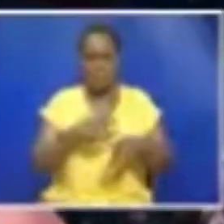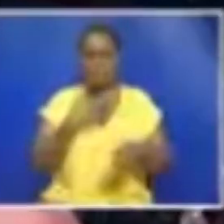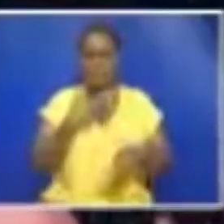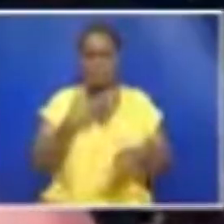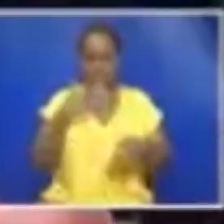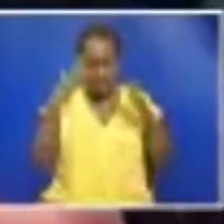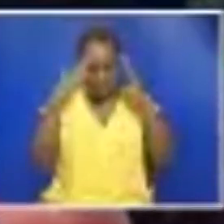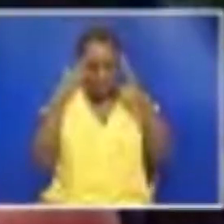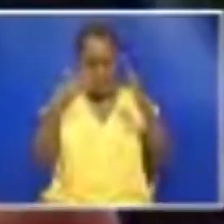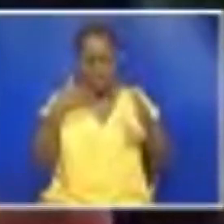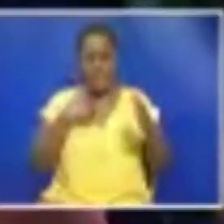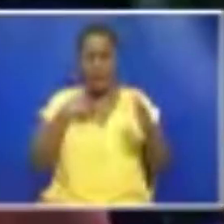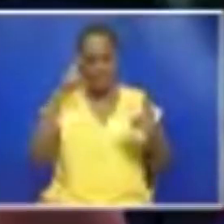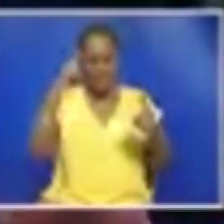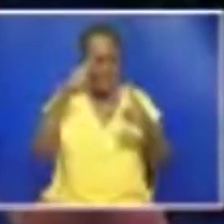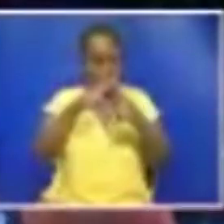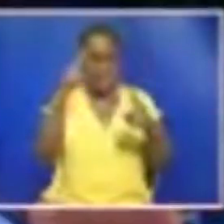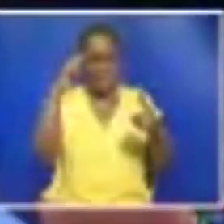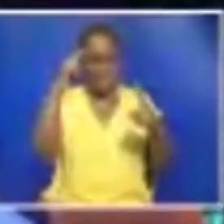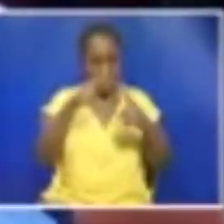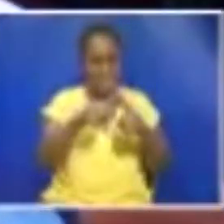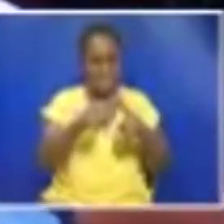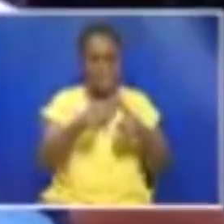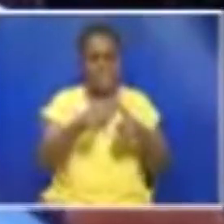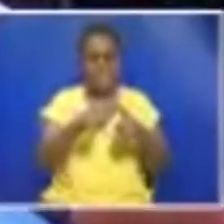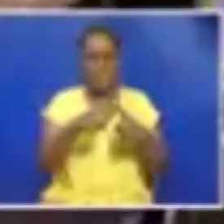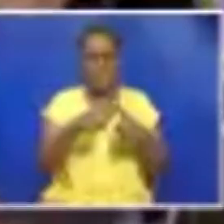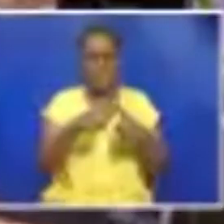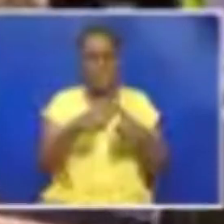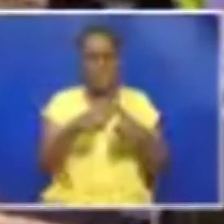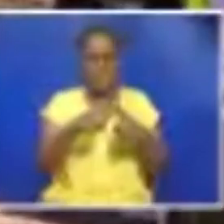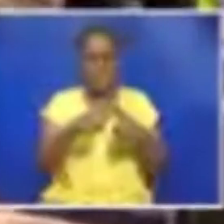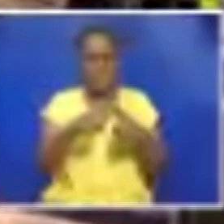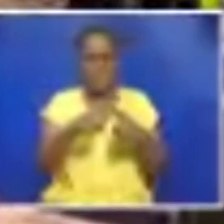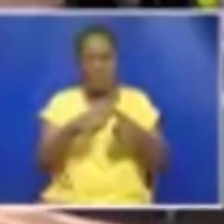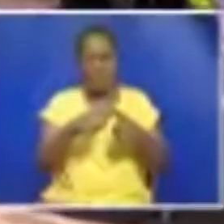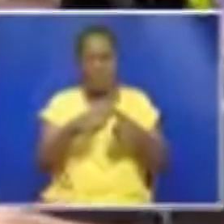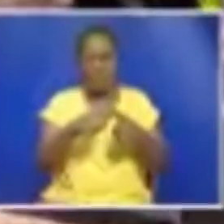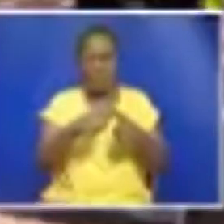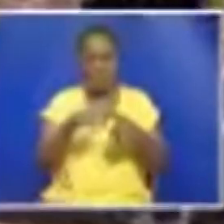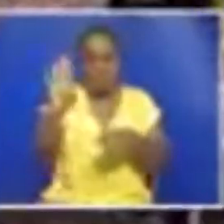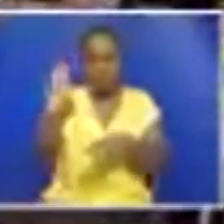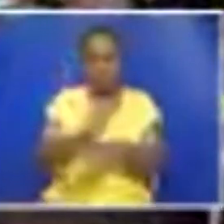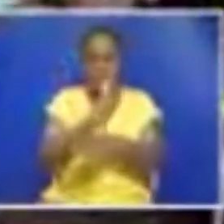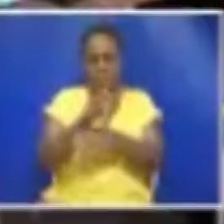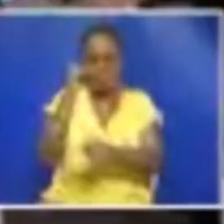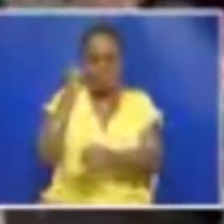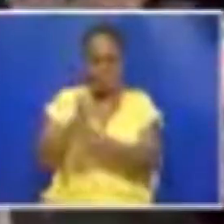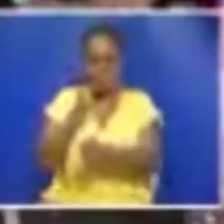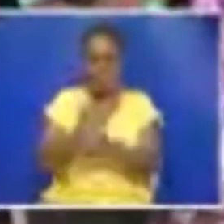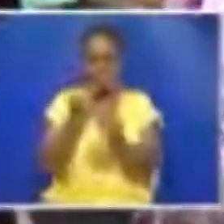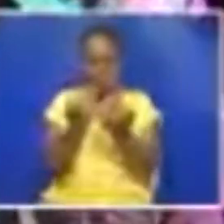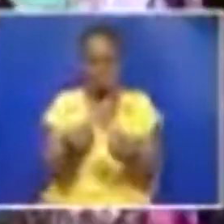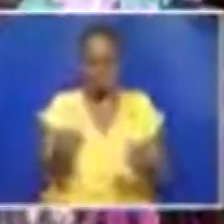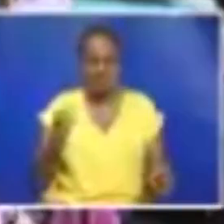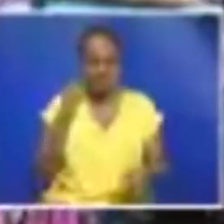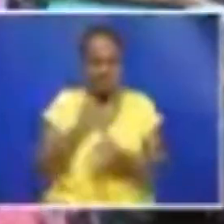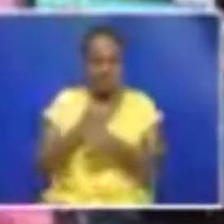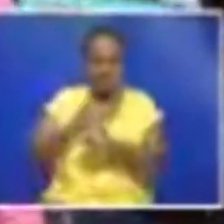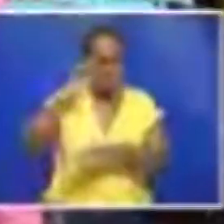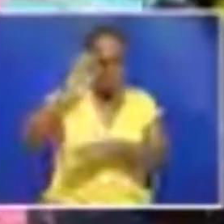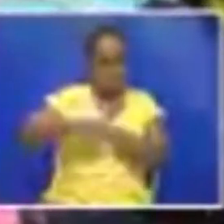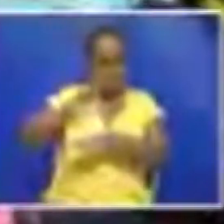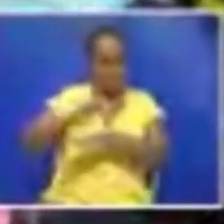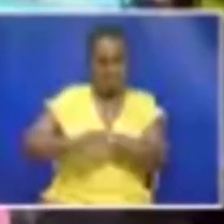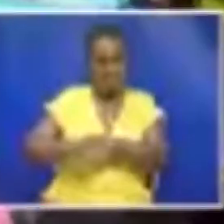set my targets, and yeah, it happened to be the meet record. It's an amazing performance. The kids have done very well.